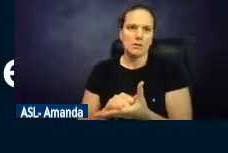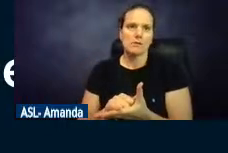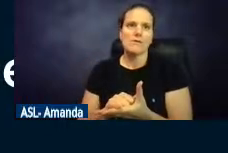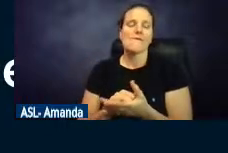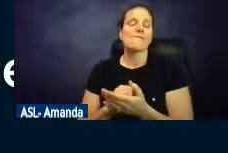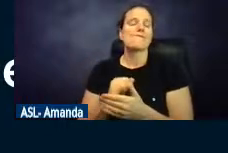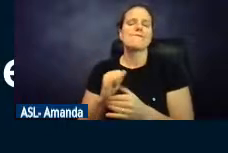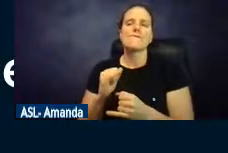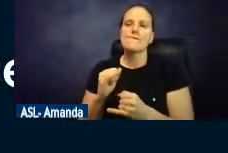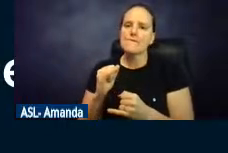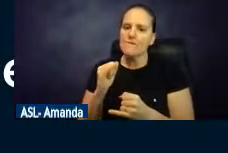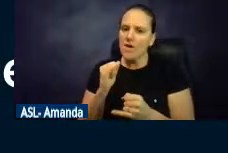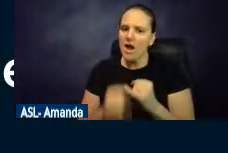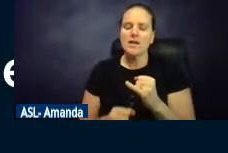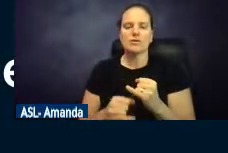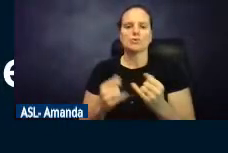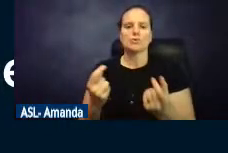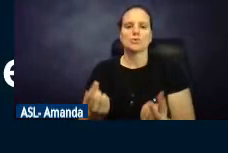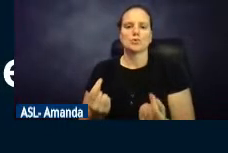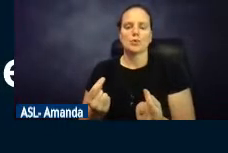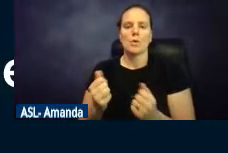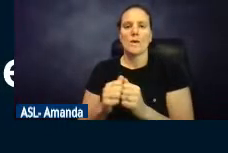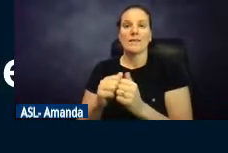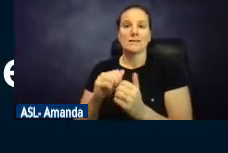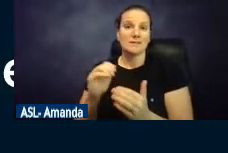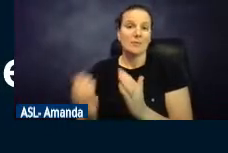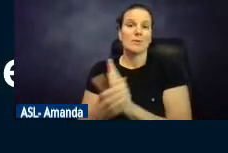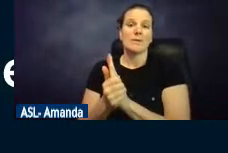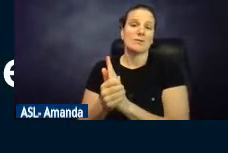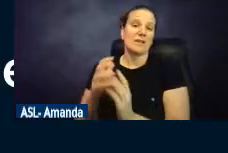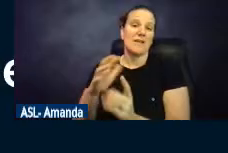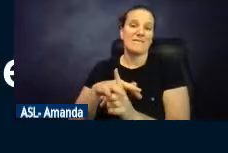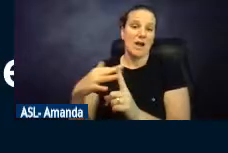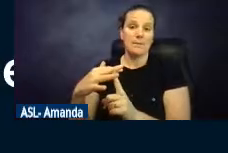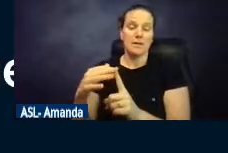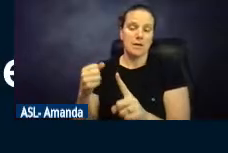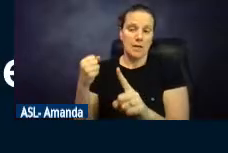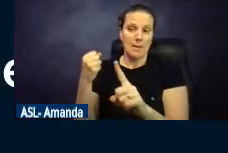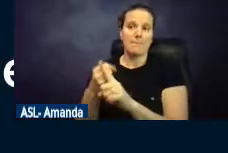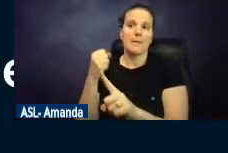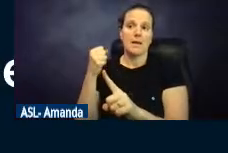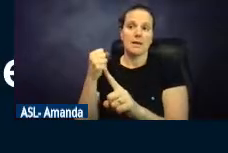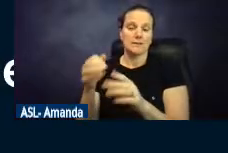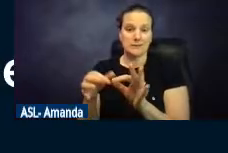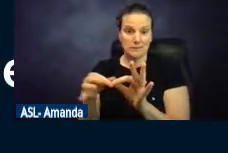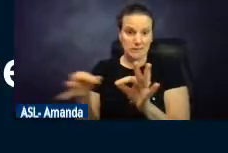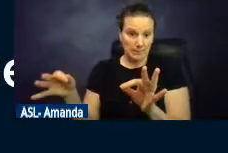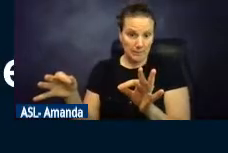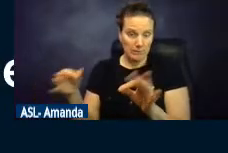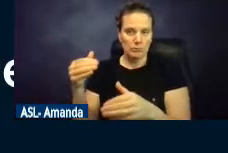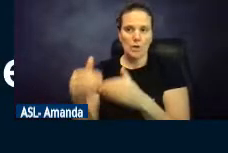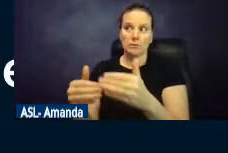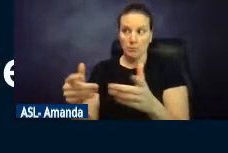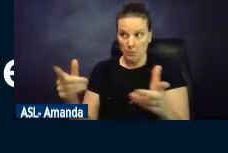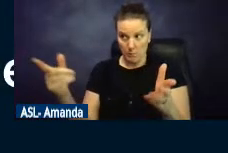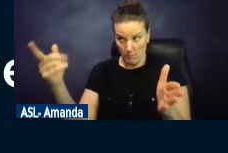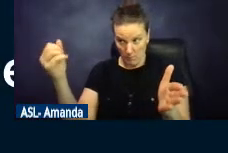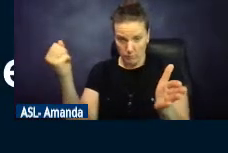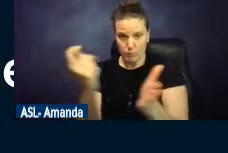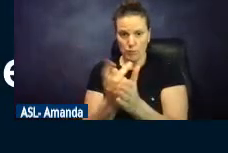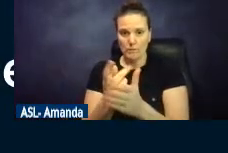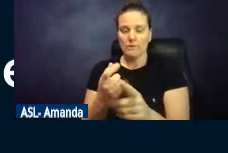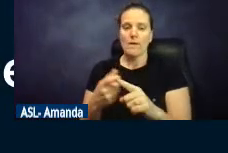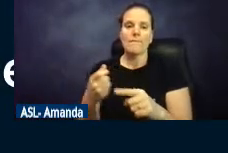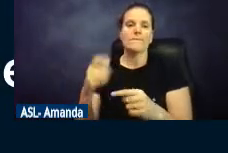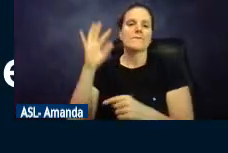step in the supplemental environmental impact statement process, and that gives us the approval from our federal